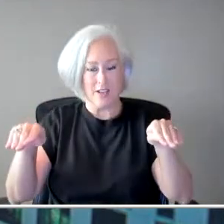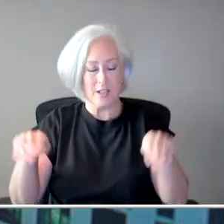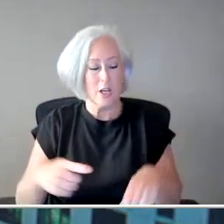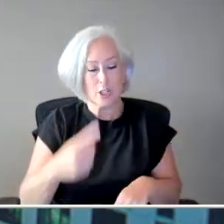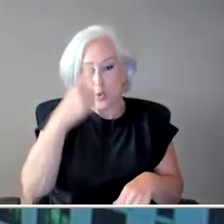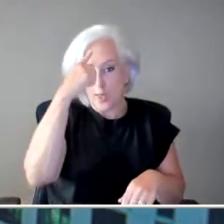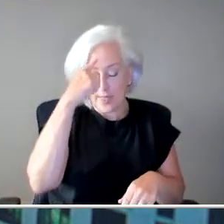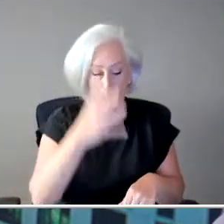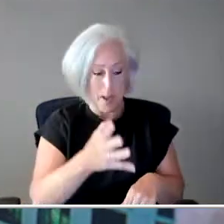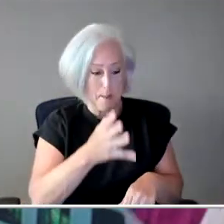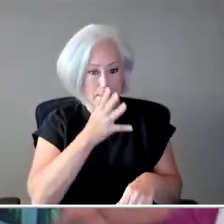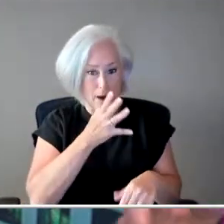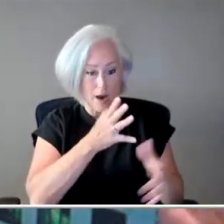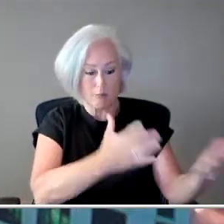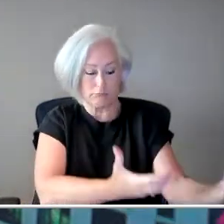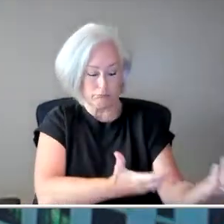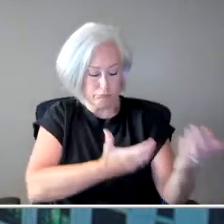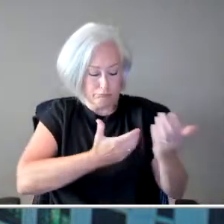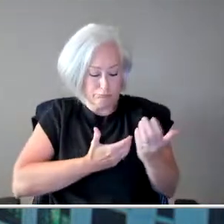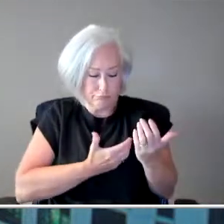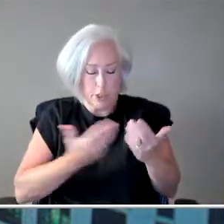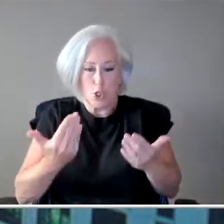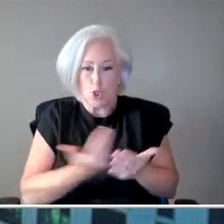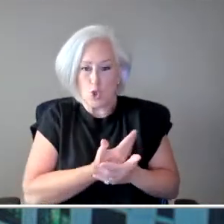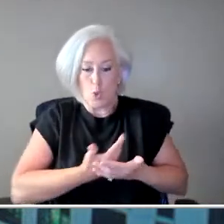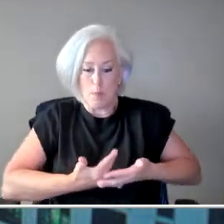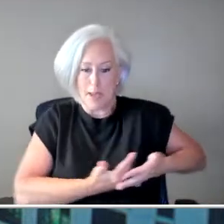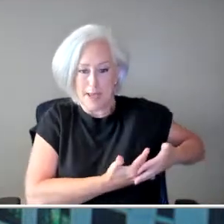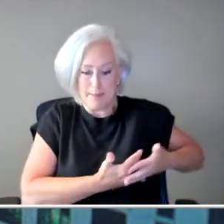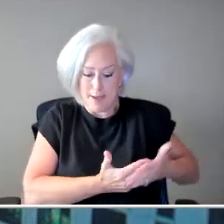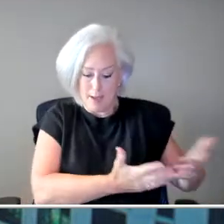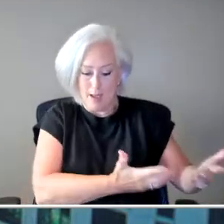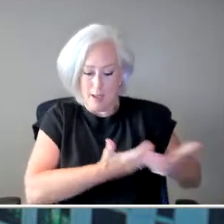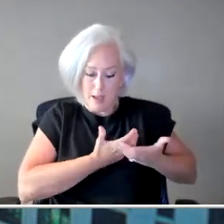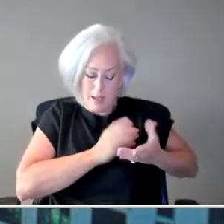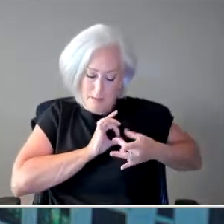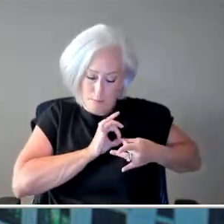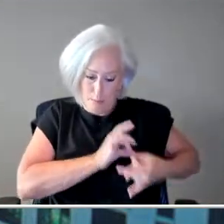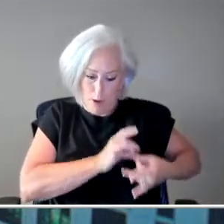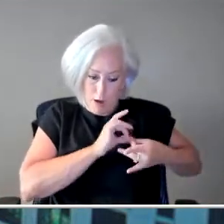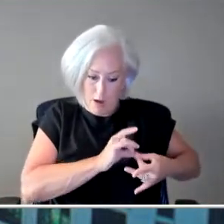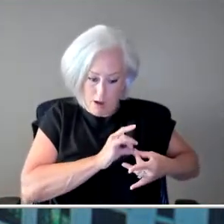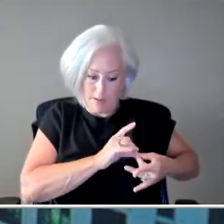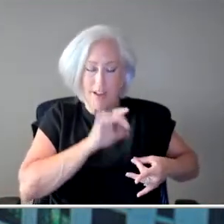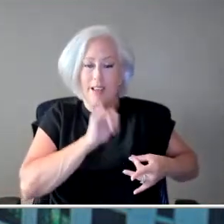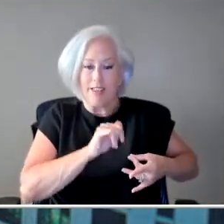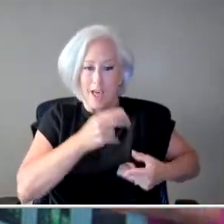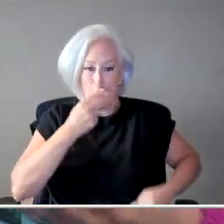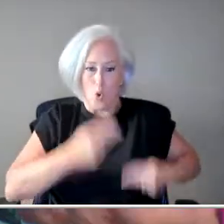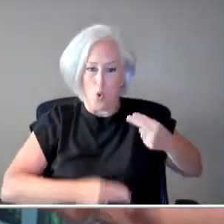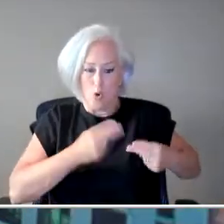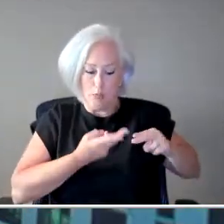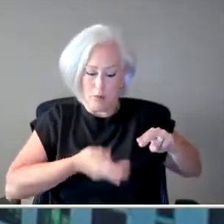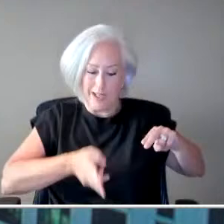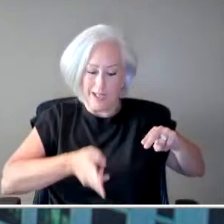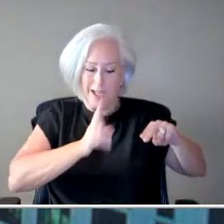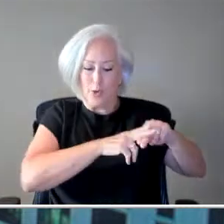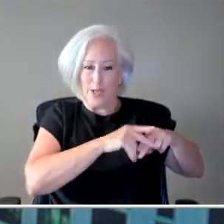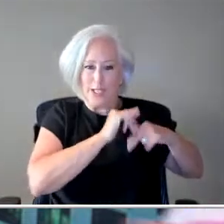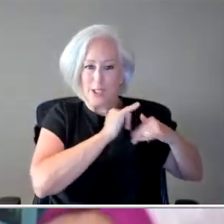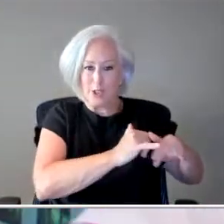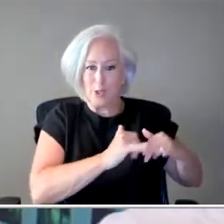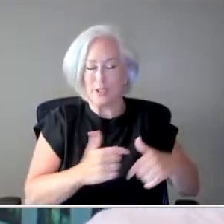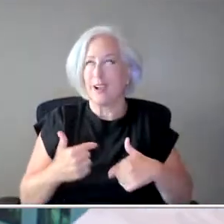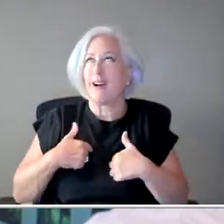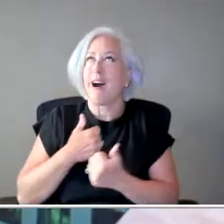with newborns, those levels change in individuals when they're working with dogs in particular. I'm a dog lover, so I don't know.